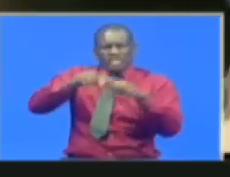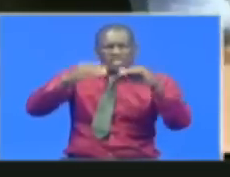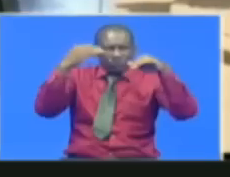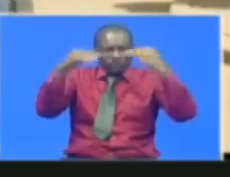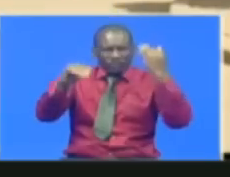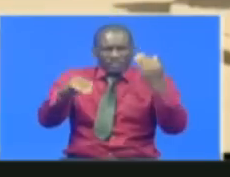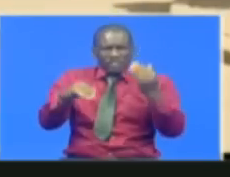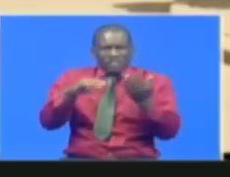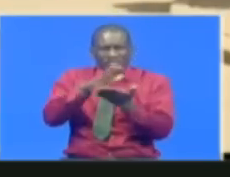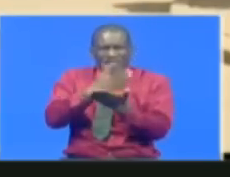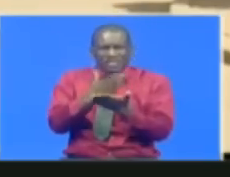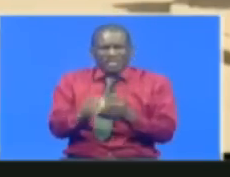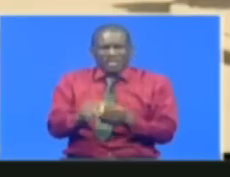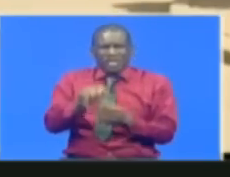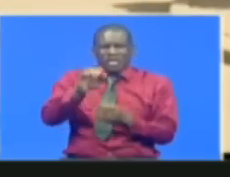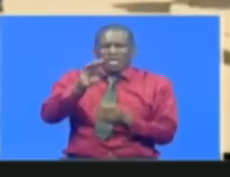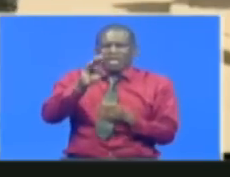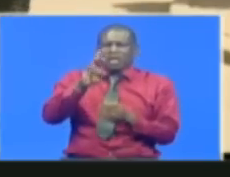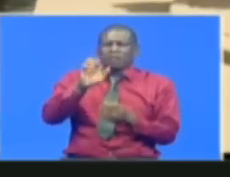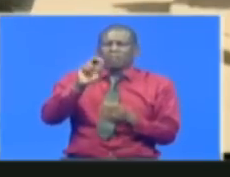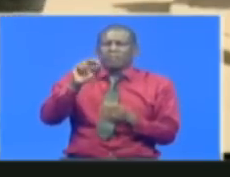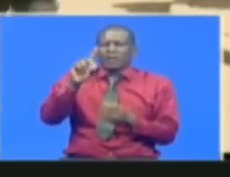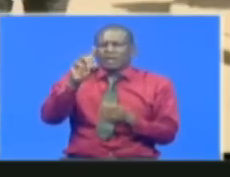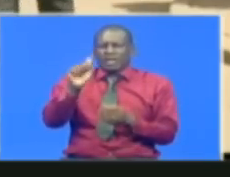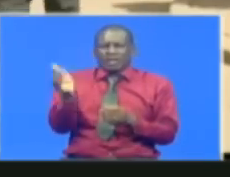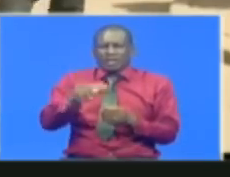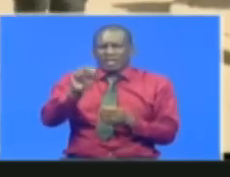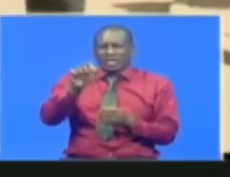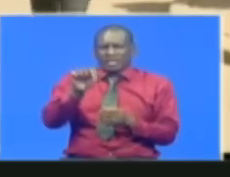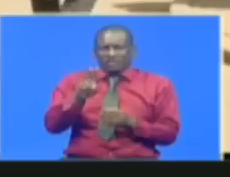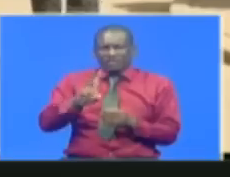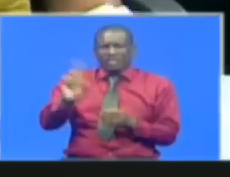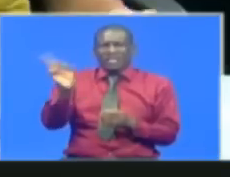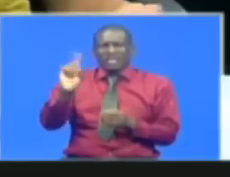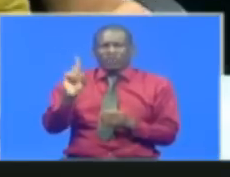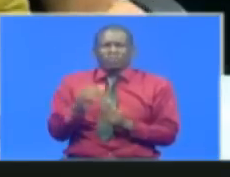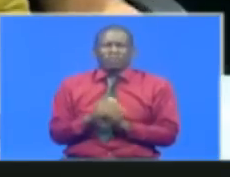university sector. Brenda Wanga, NTV, Nairobi.